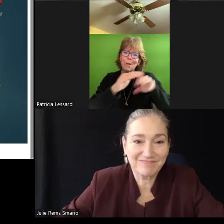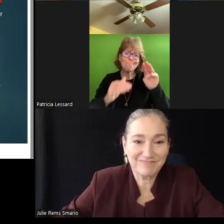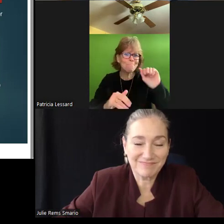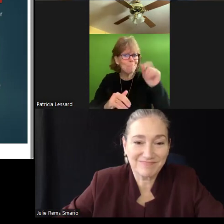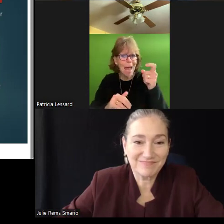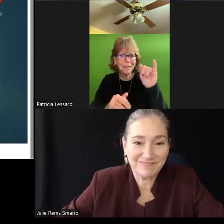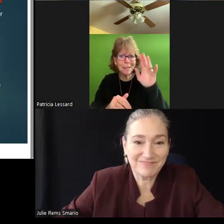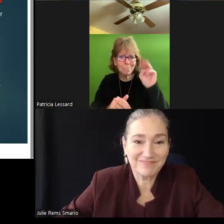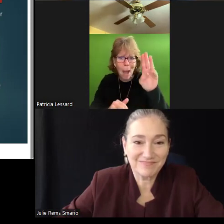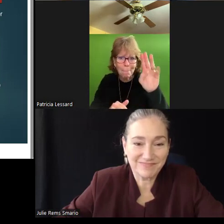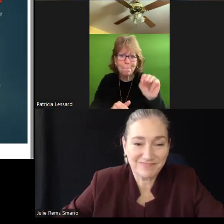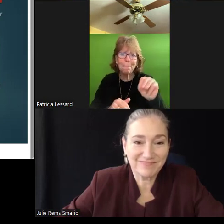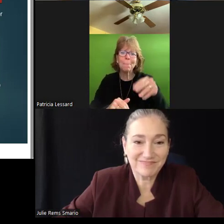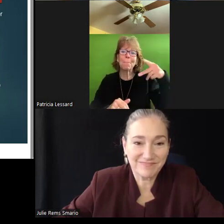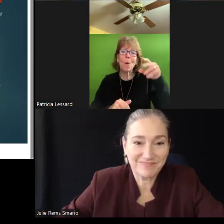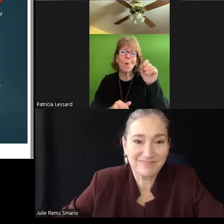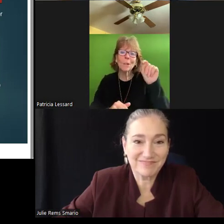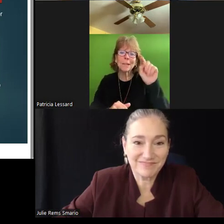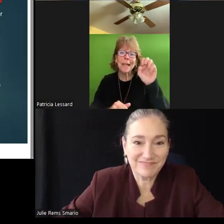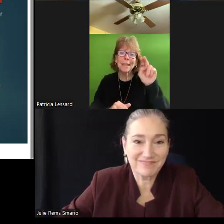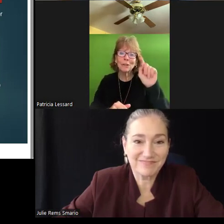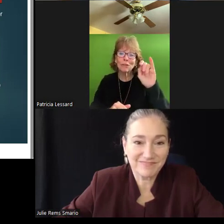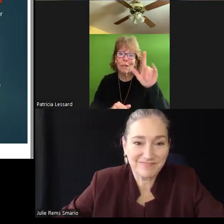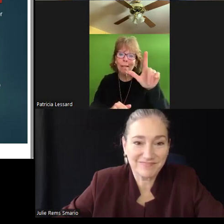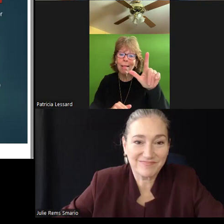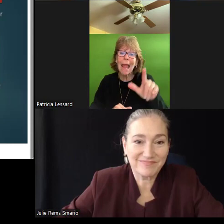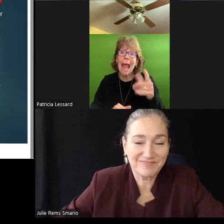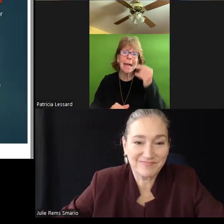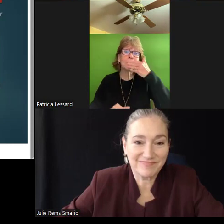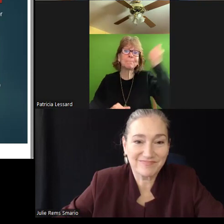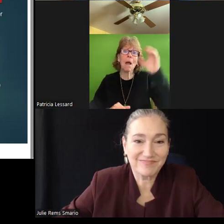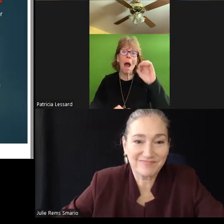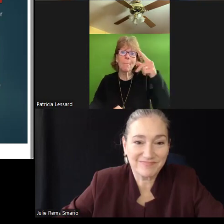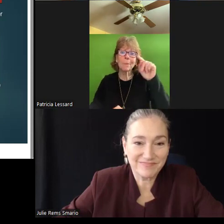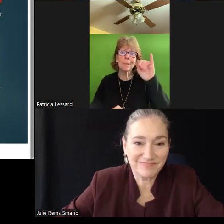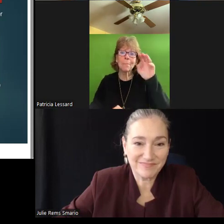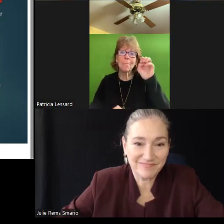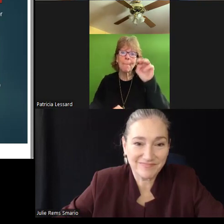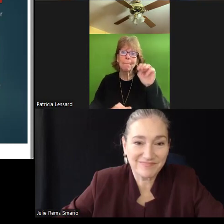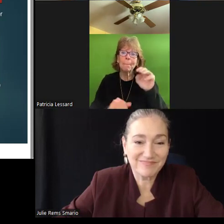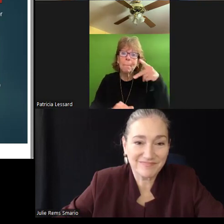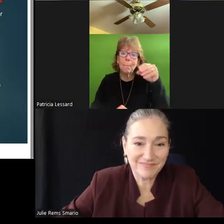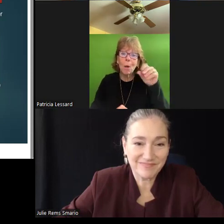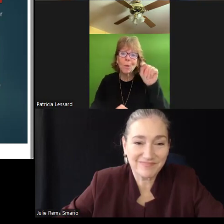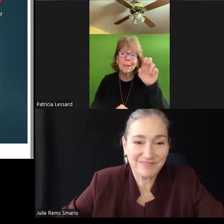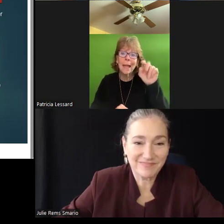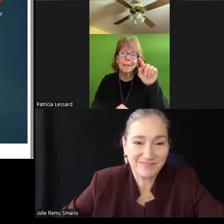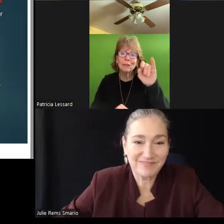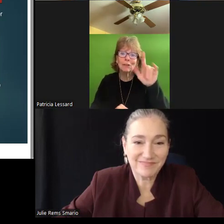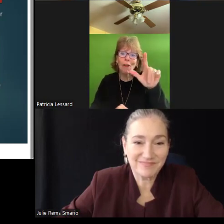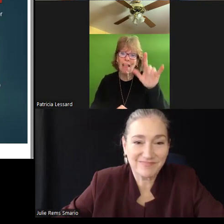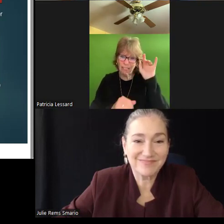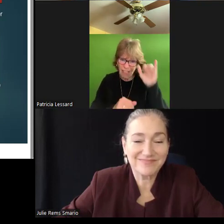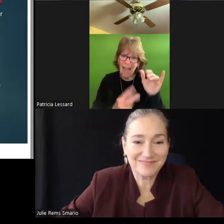optimal potential and their maximum potential as goals. I think that's a really good first step, and